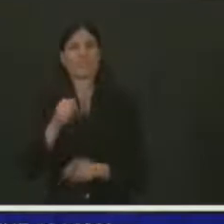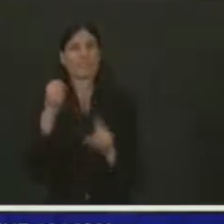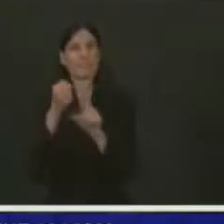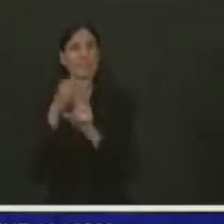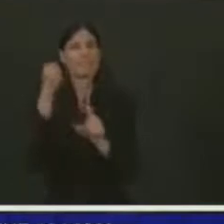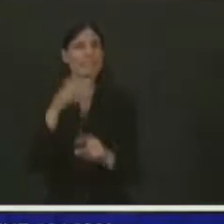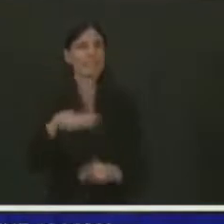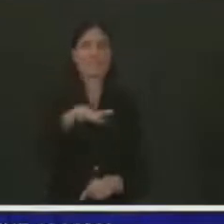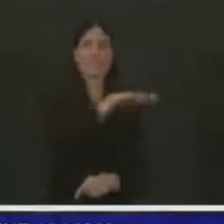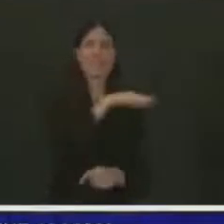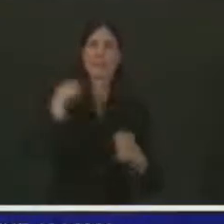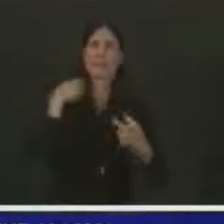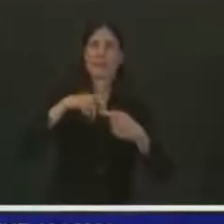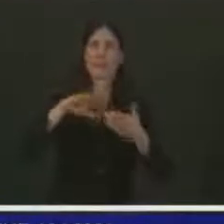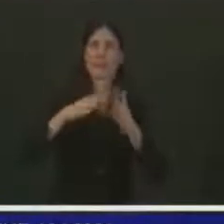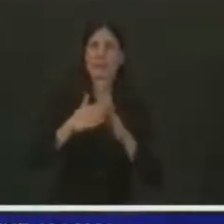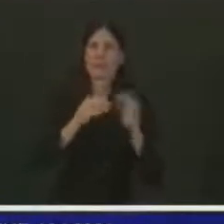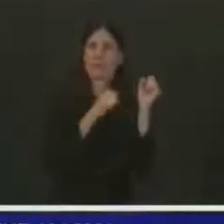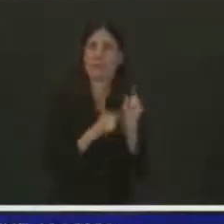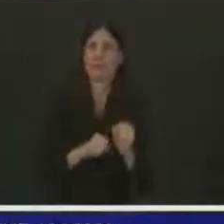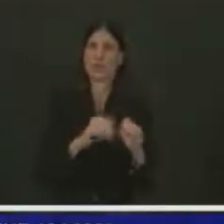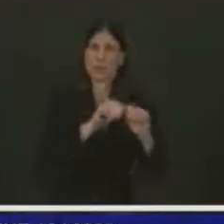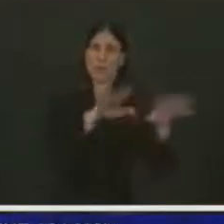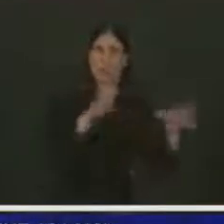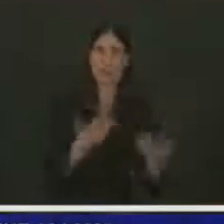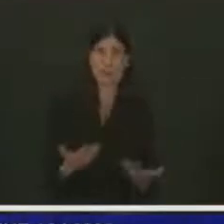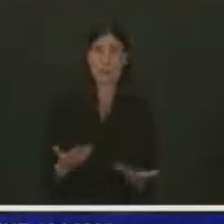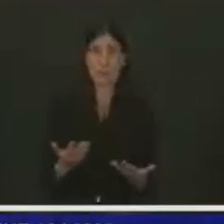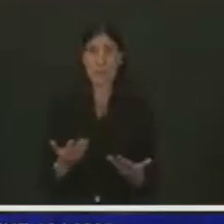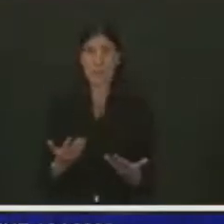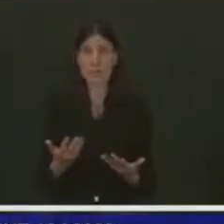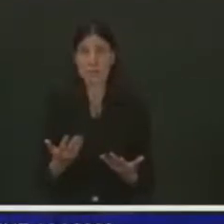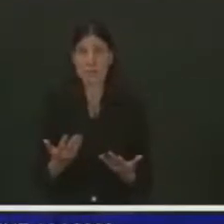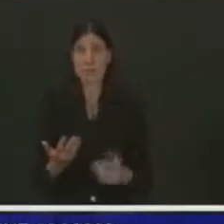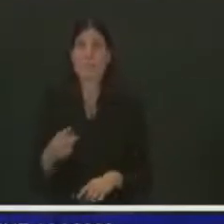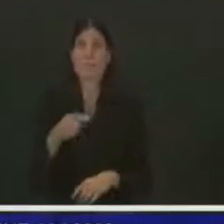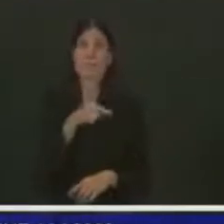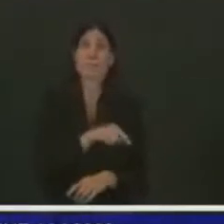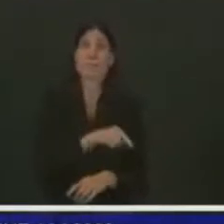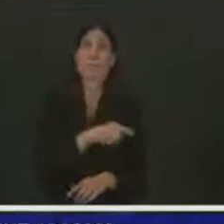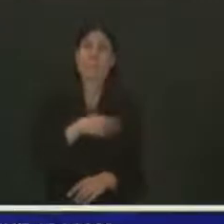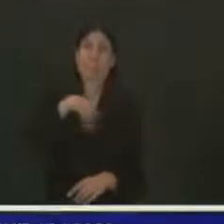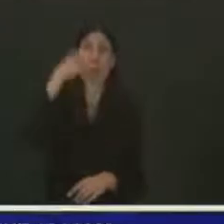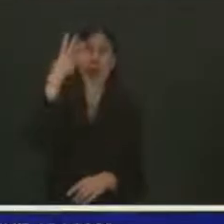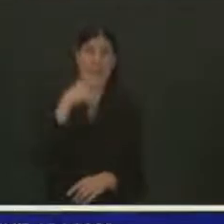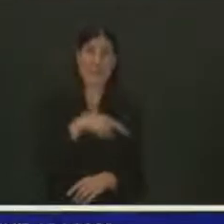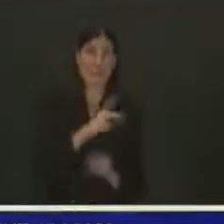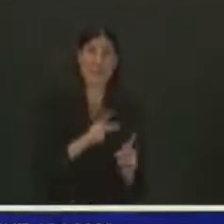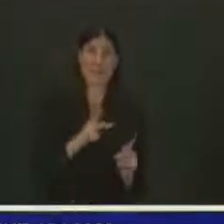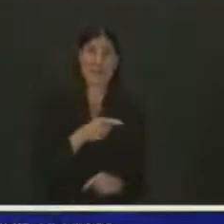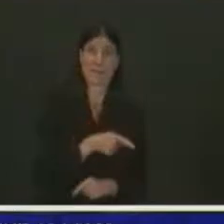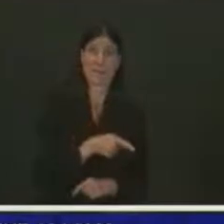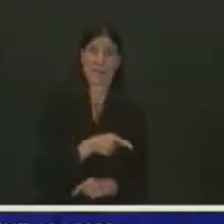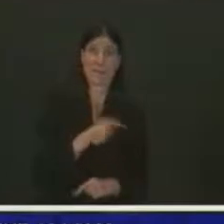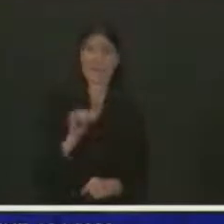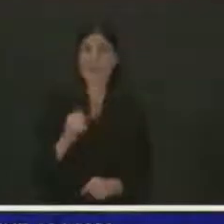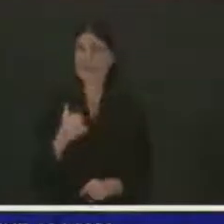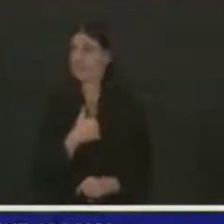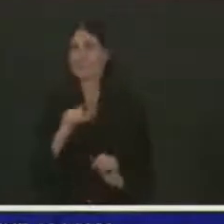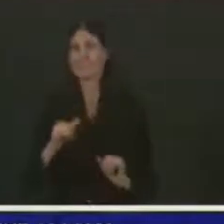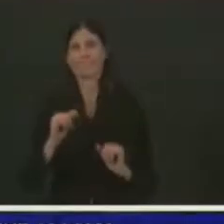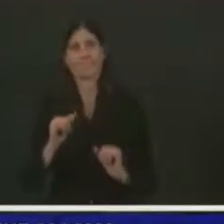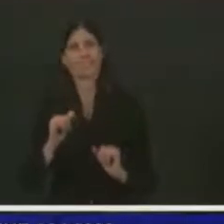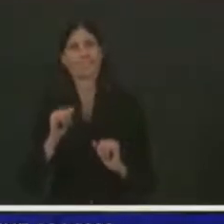are giving us information that we're learning more about. I'm interpreting that it means there has been exposure